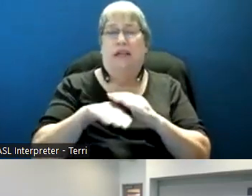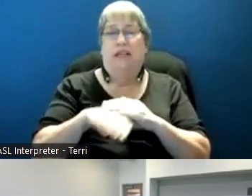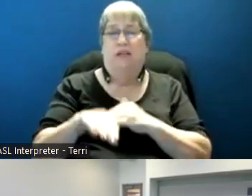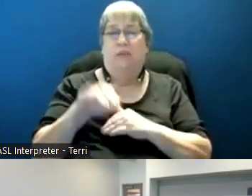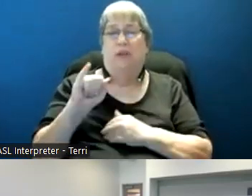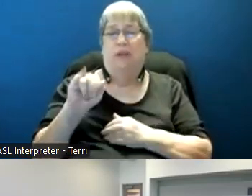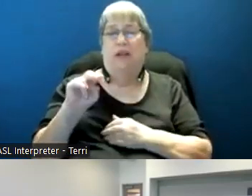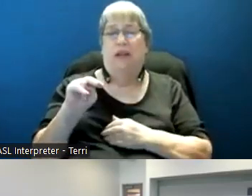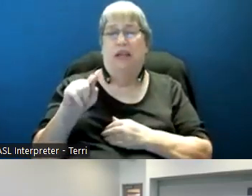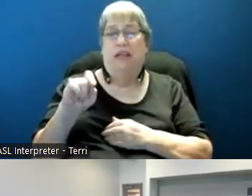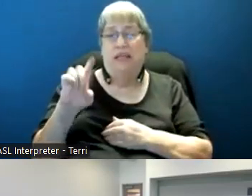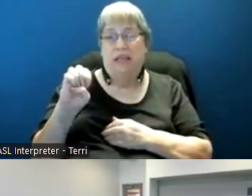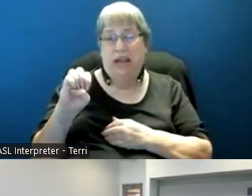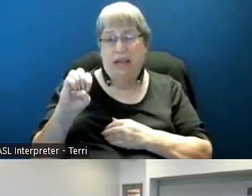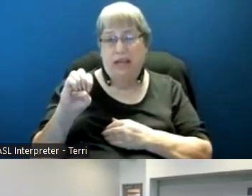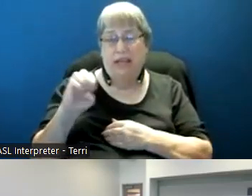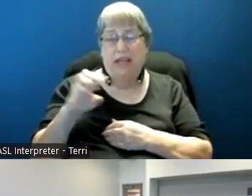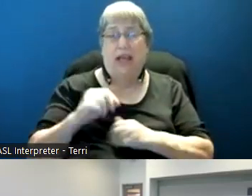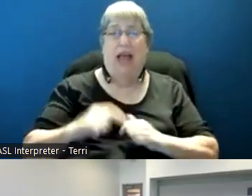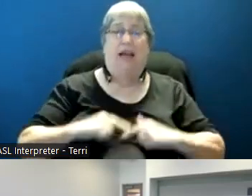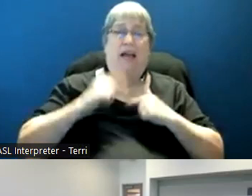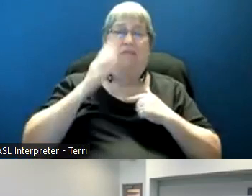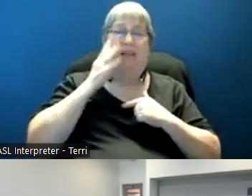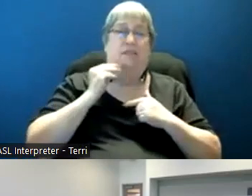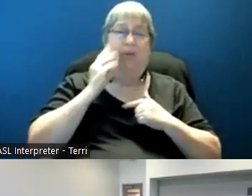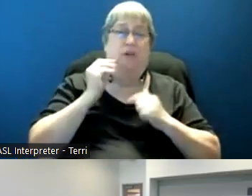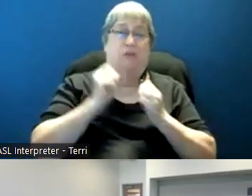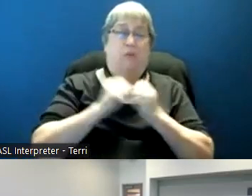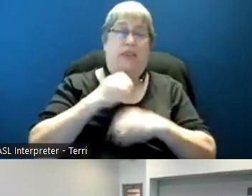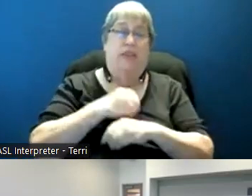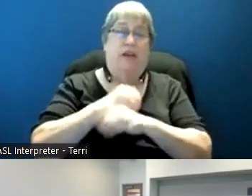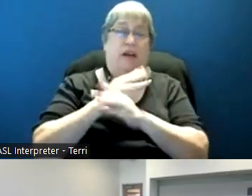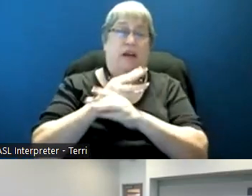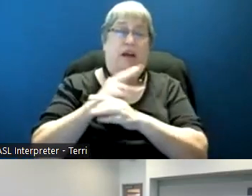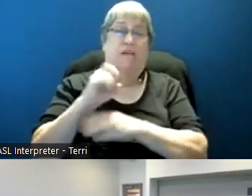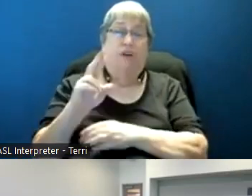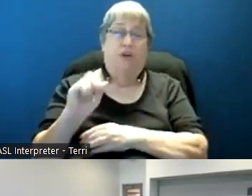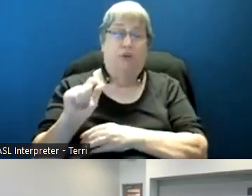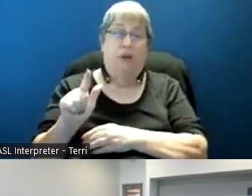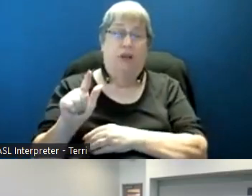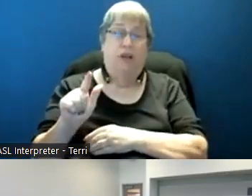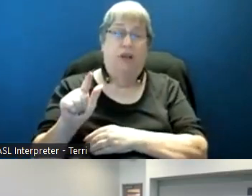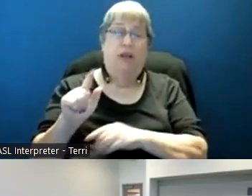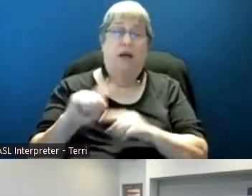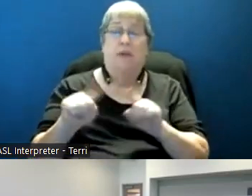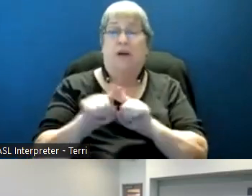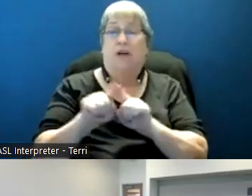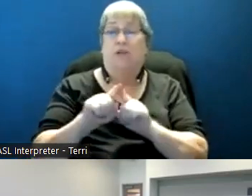through virtual stuff. But that can also be something HCPF